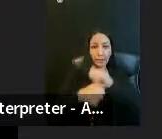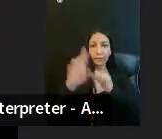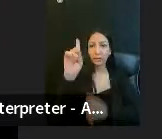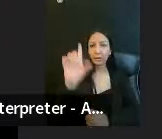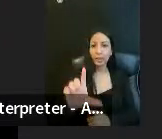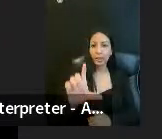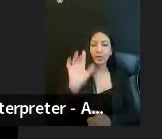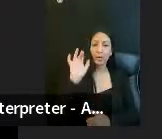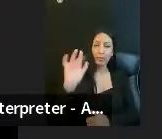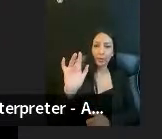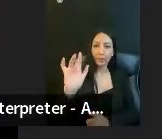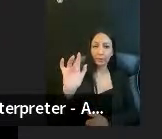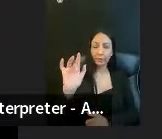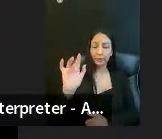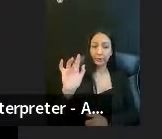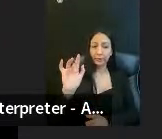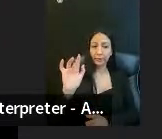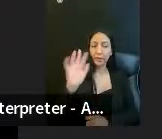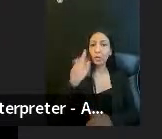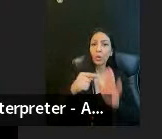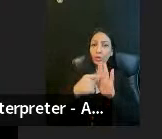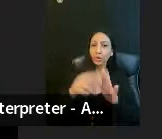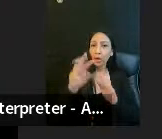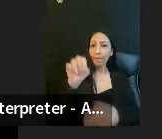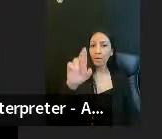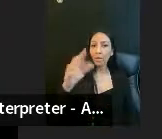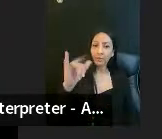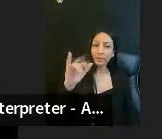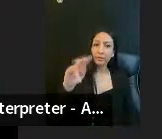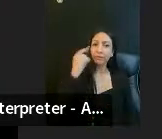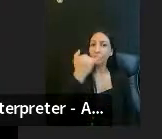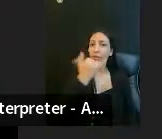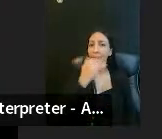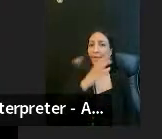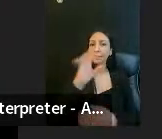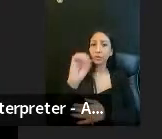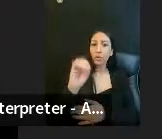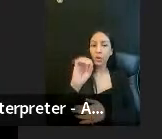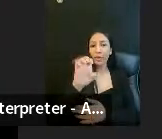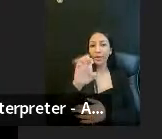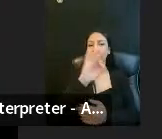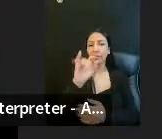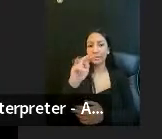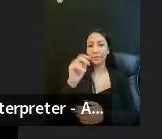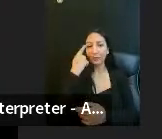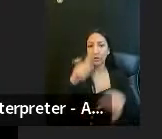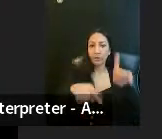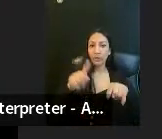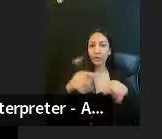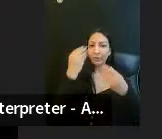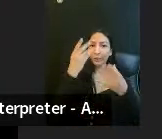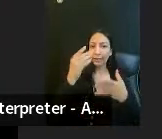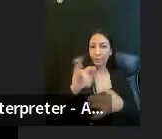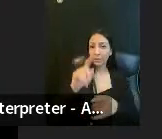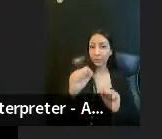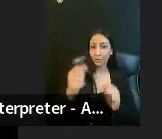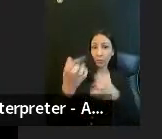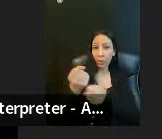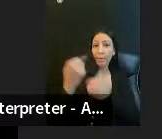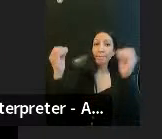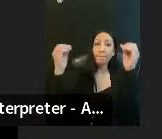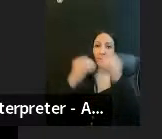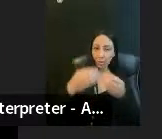button. And it's going to show you the margin of error and coefficient of variation of the data if you want to get additional information.